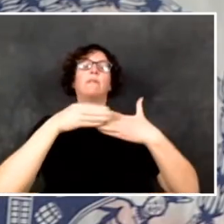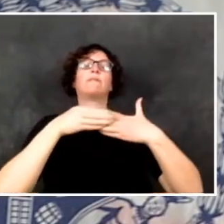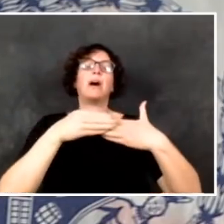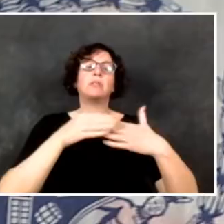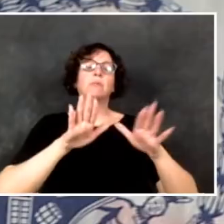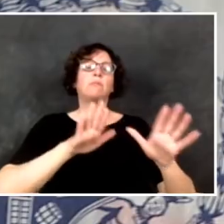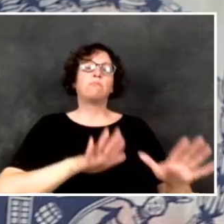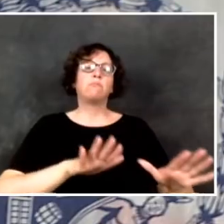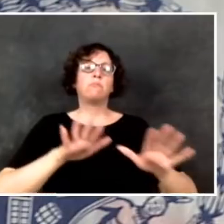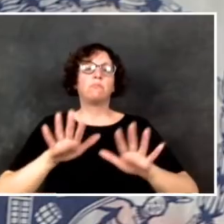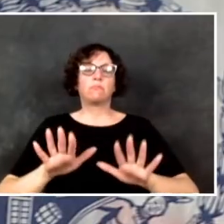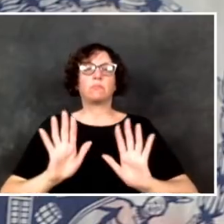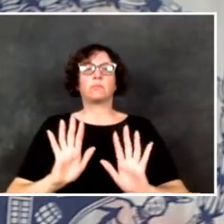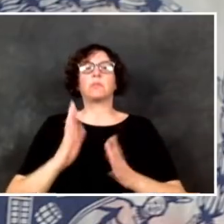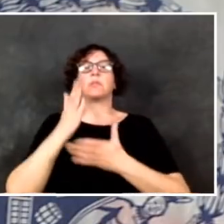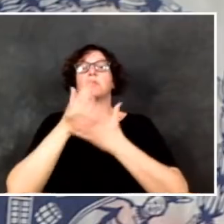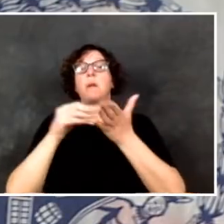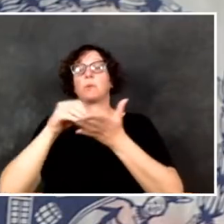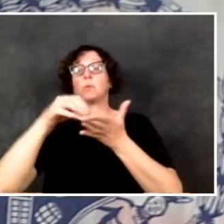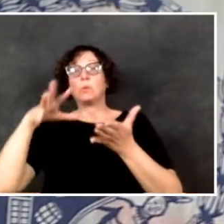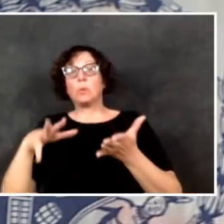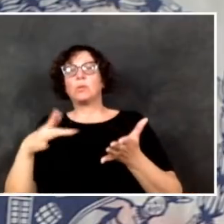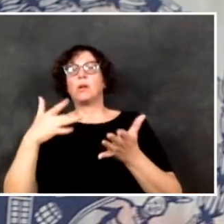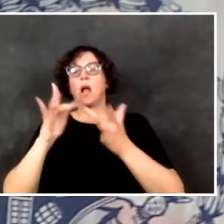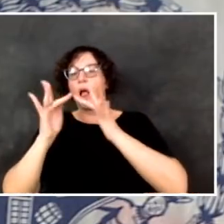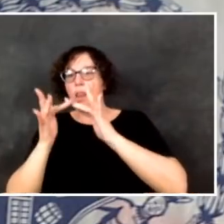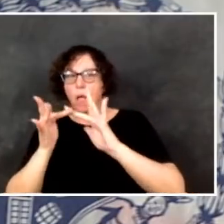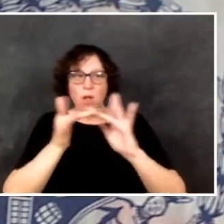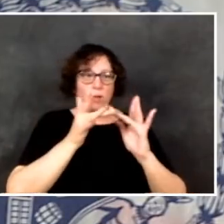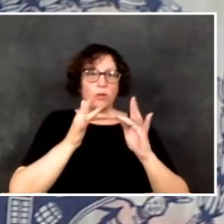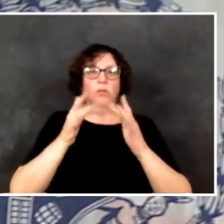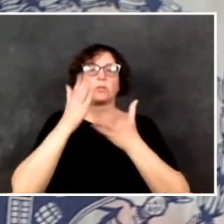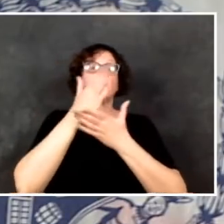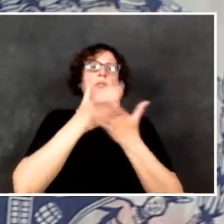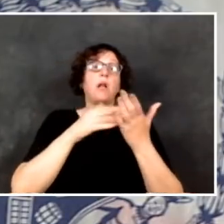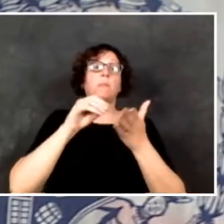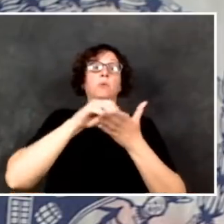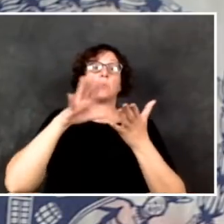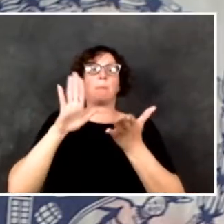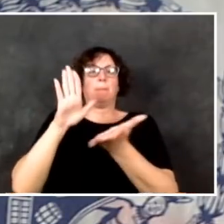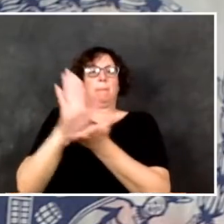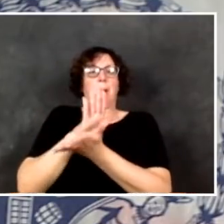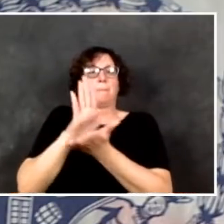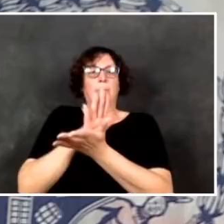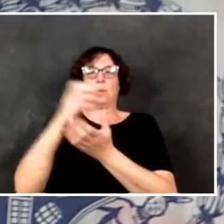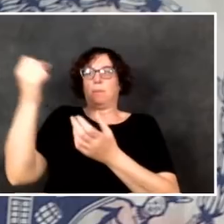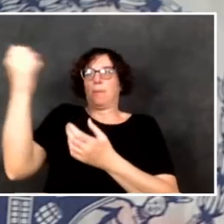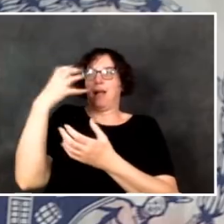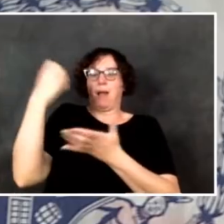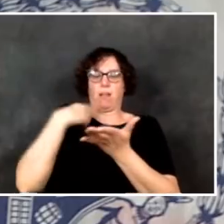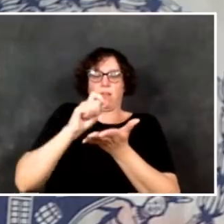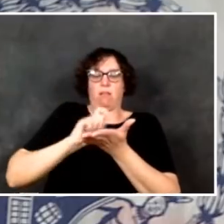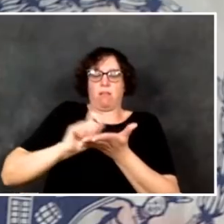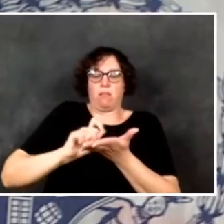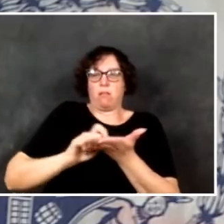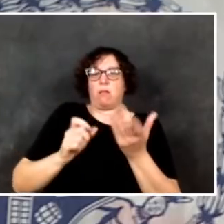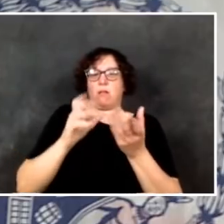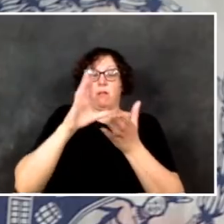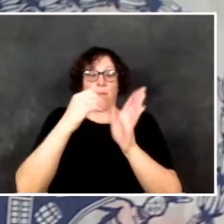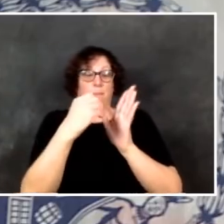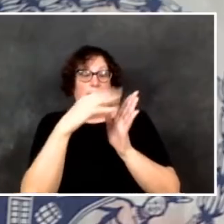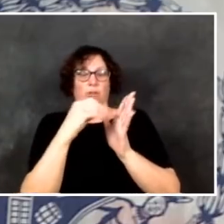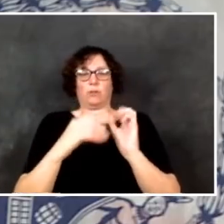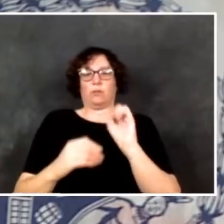emphasizing during this time period is flexibility and patience. we also are looking at our grading policy.